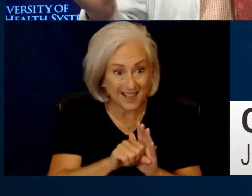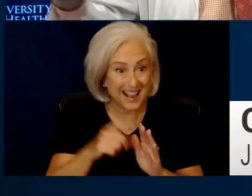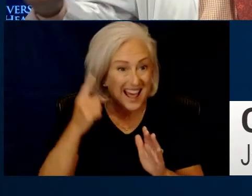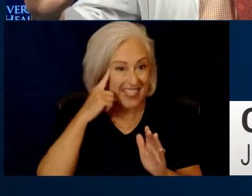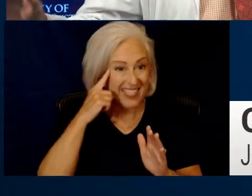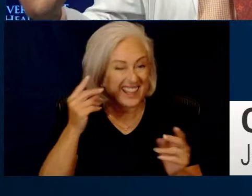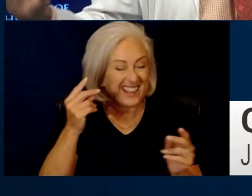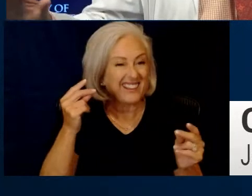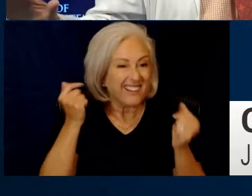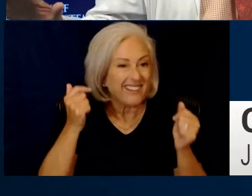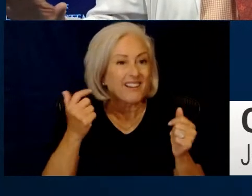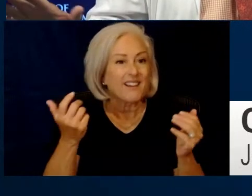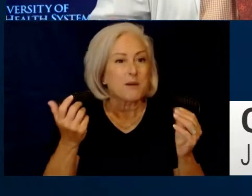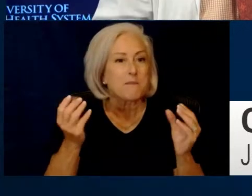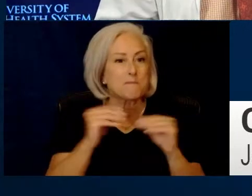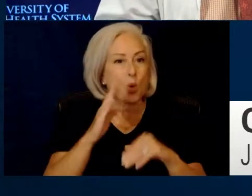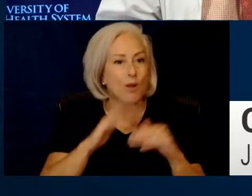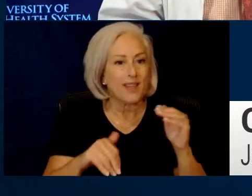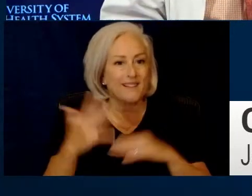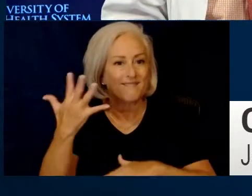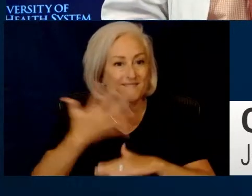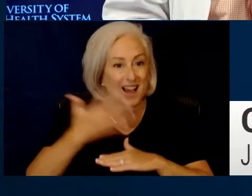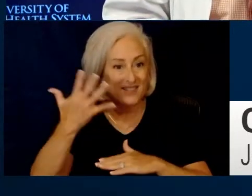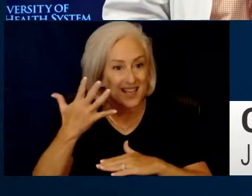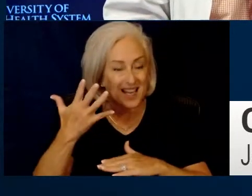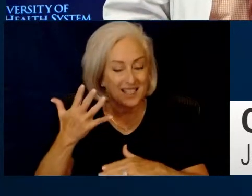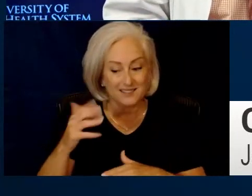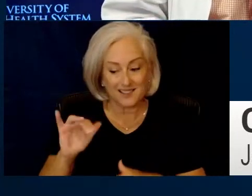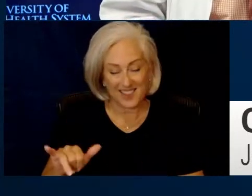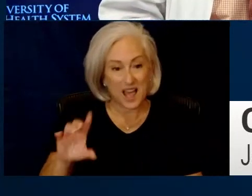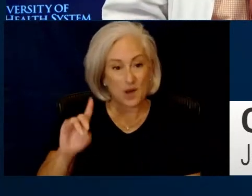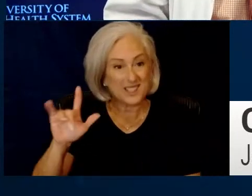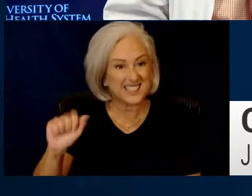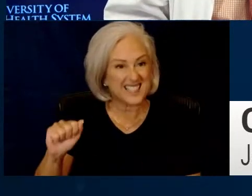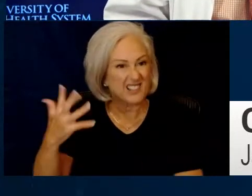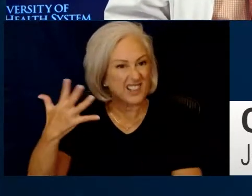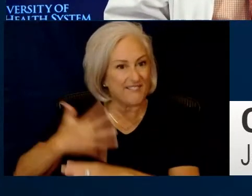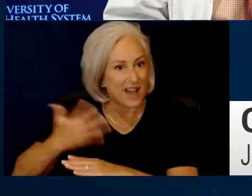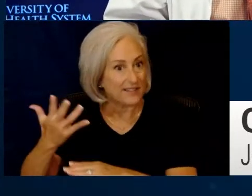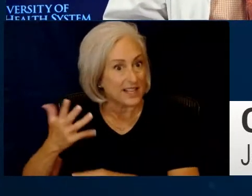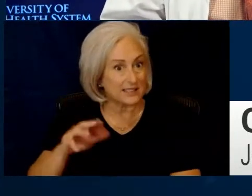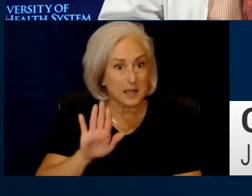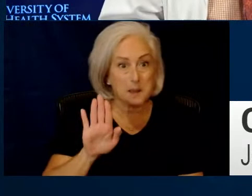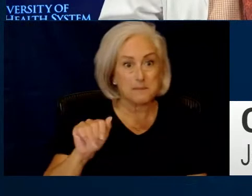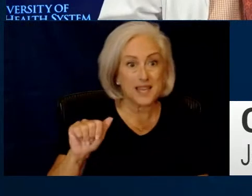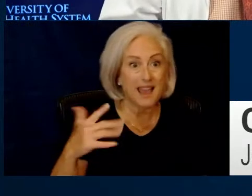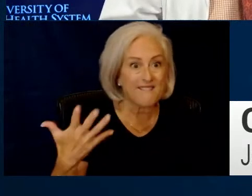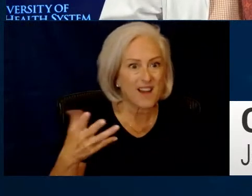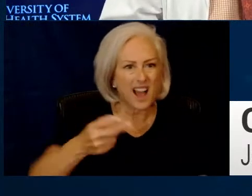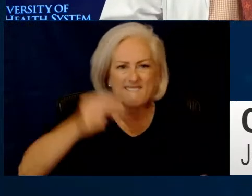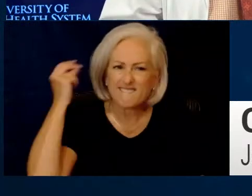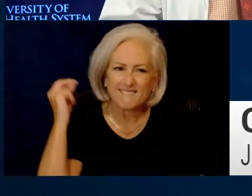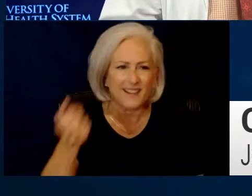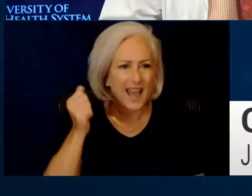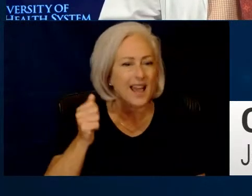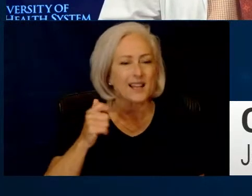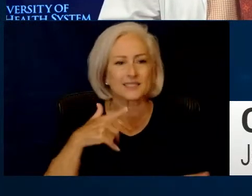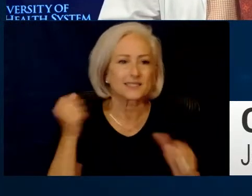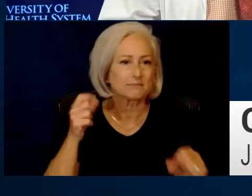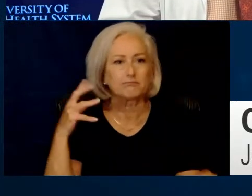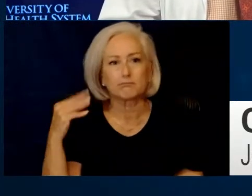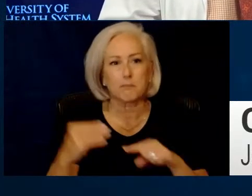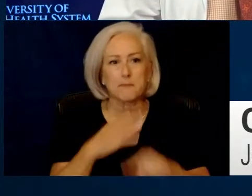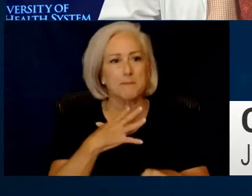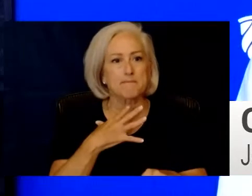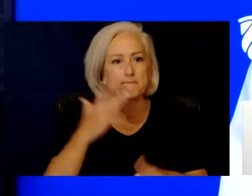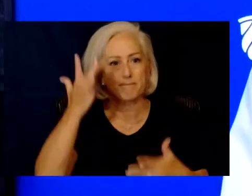That was the Delta variant that was based on, I think. And this BA.5 goes pretty fast. Yeah, and so I think what a lot of that is actually